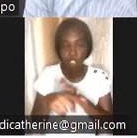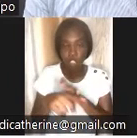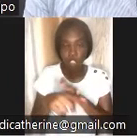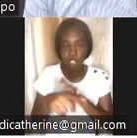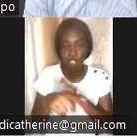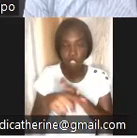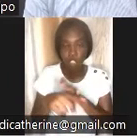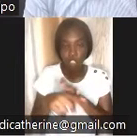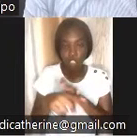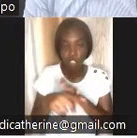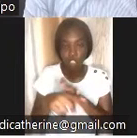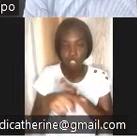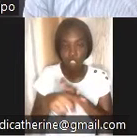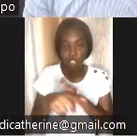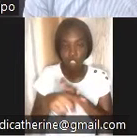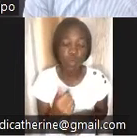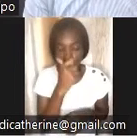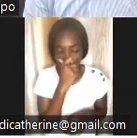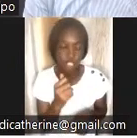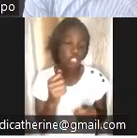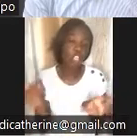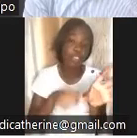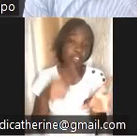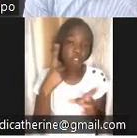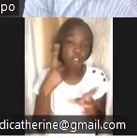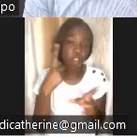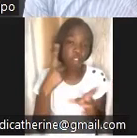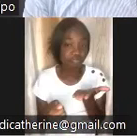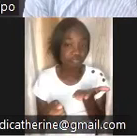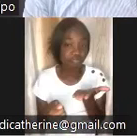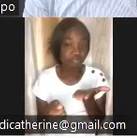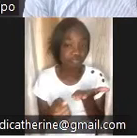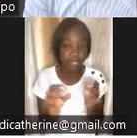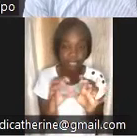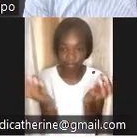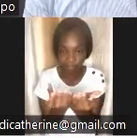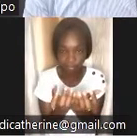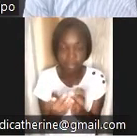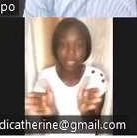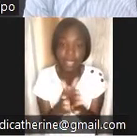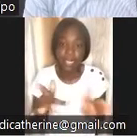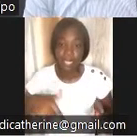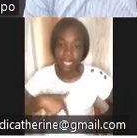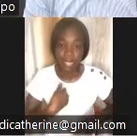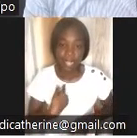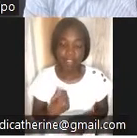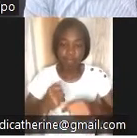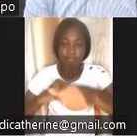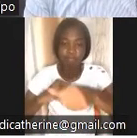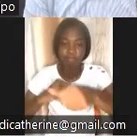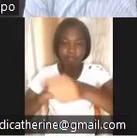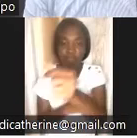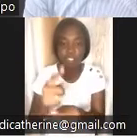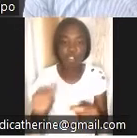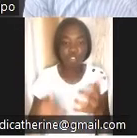them for their weekend classes, and you are self-sponsored, kindly reach out to us and we will be able to link